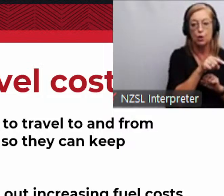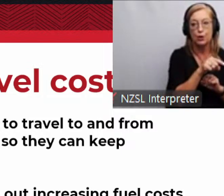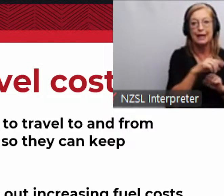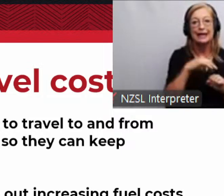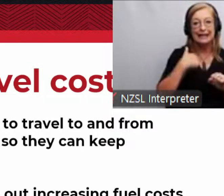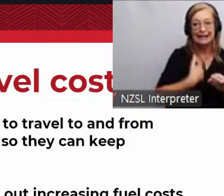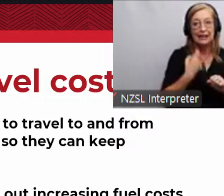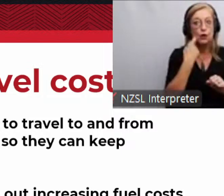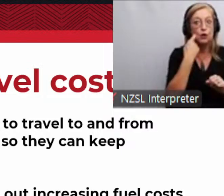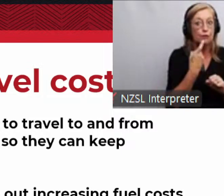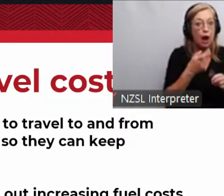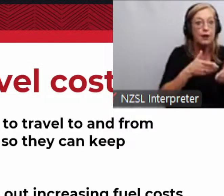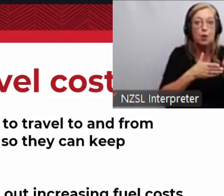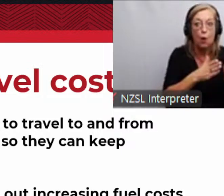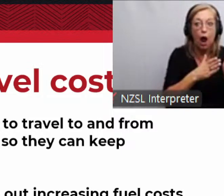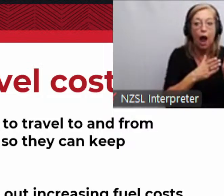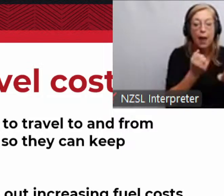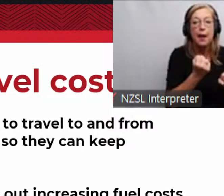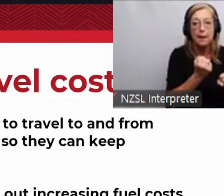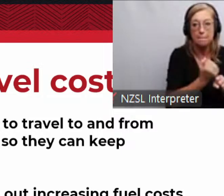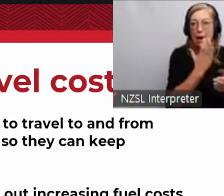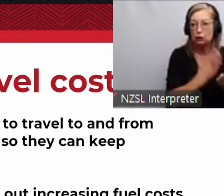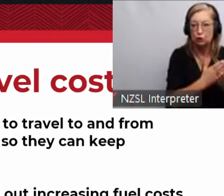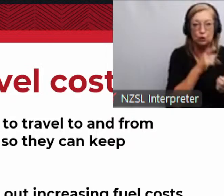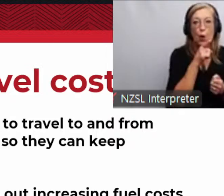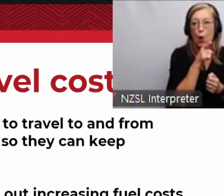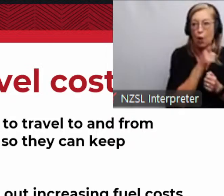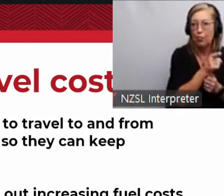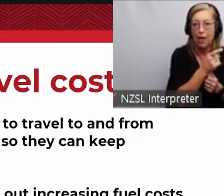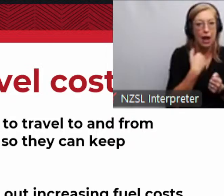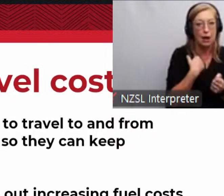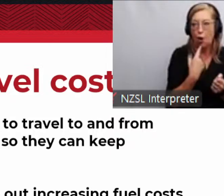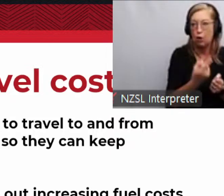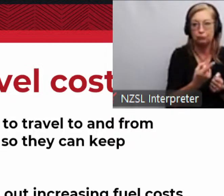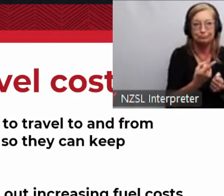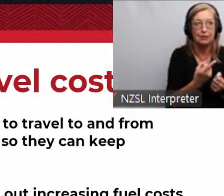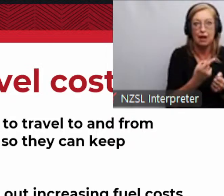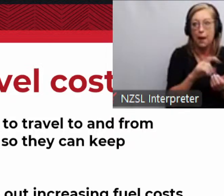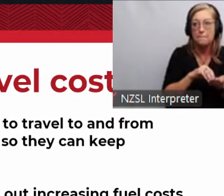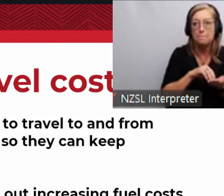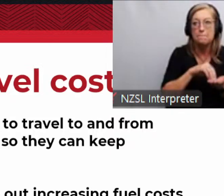a way to make sure that they're not out of pocket for the additional costs of fuel.